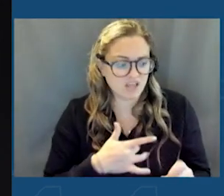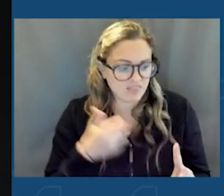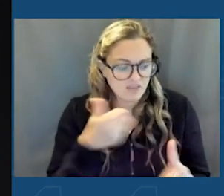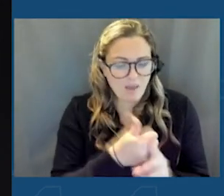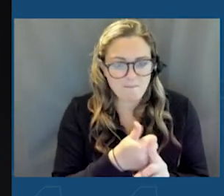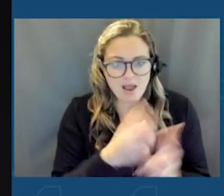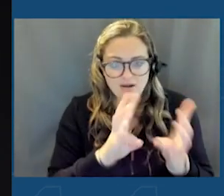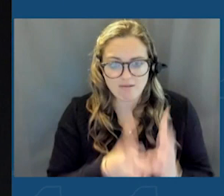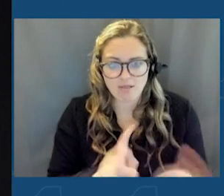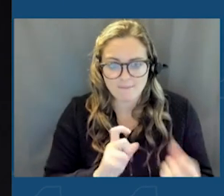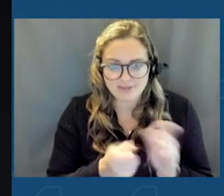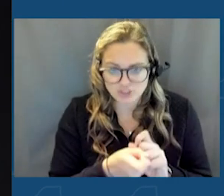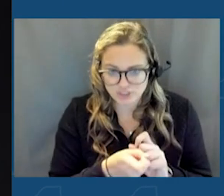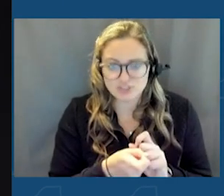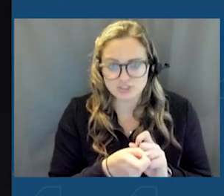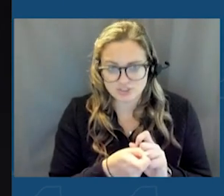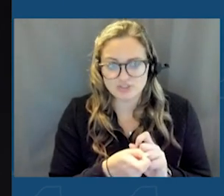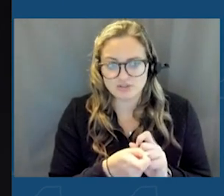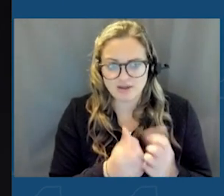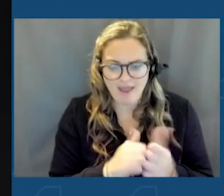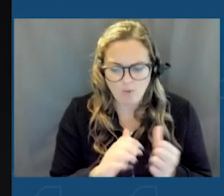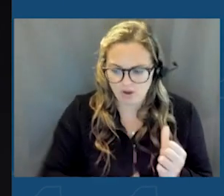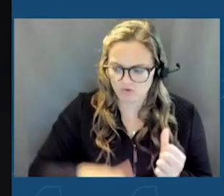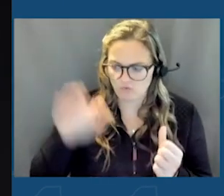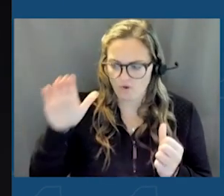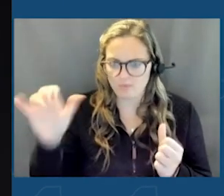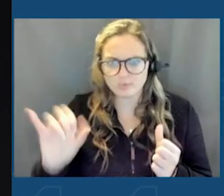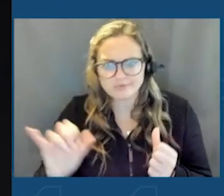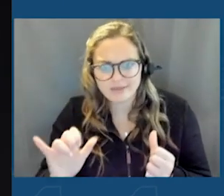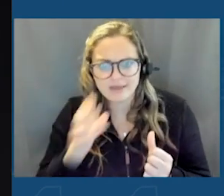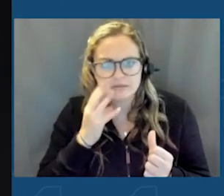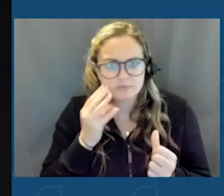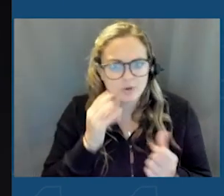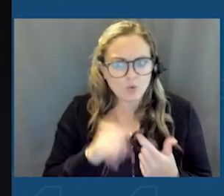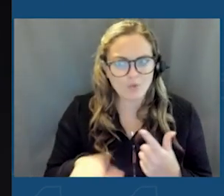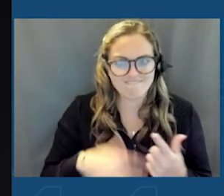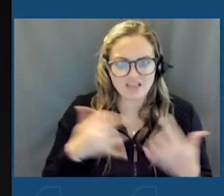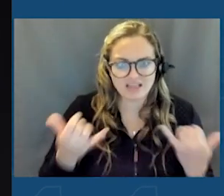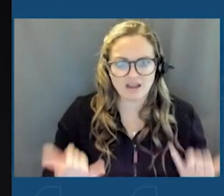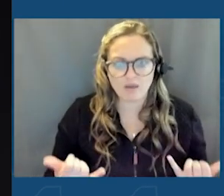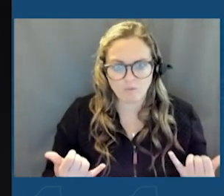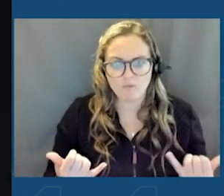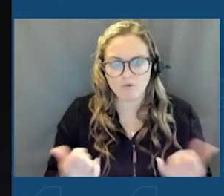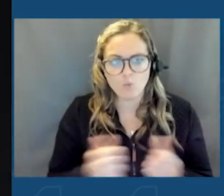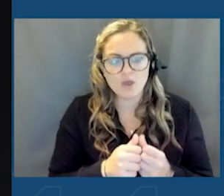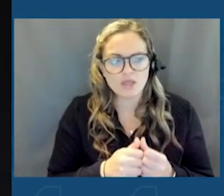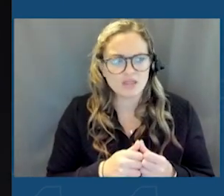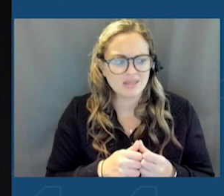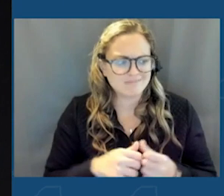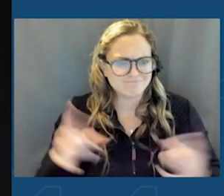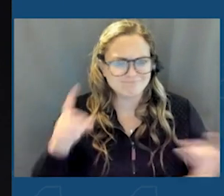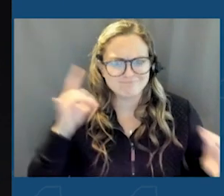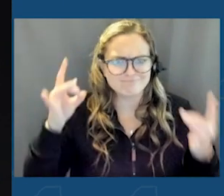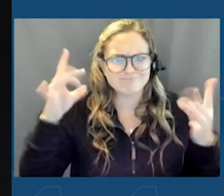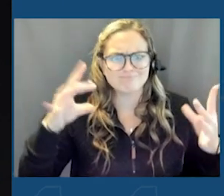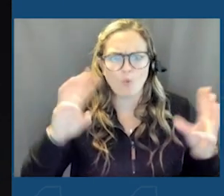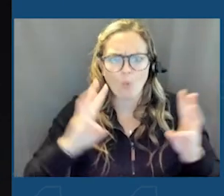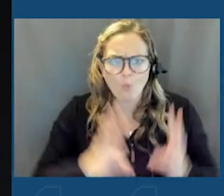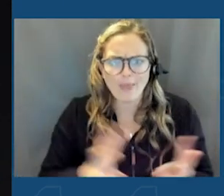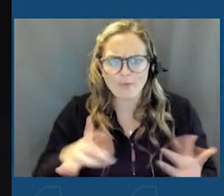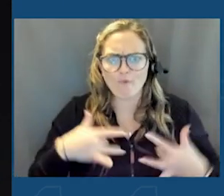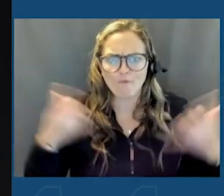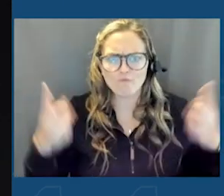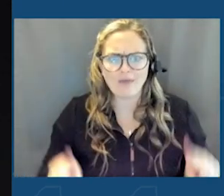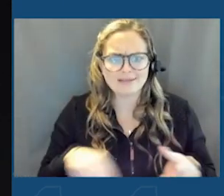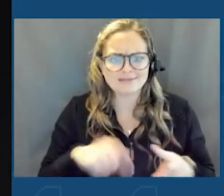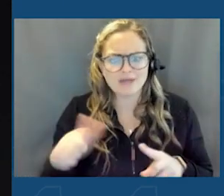I described how I grew up, what it was like. We're the ones feeling it now with extreme weather events and so many other ways that